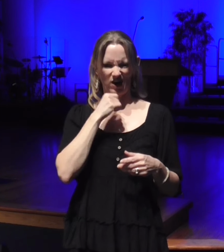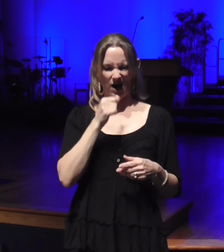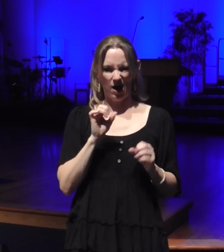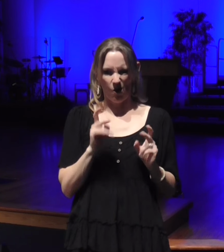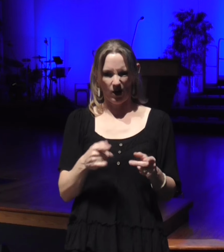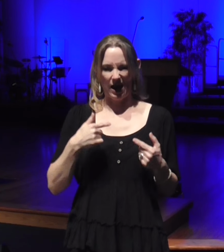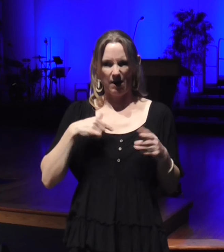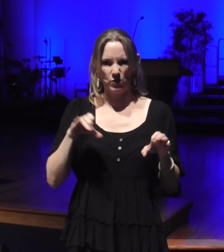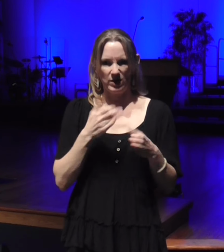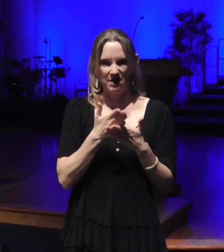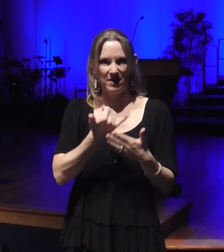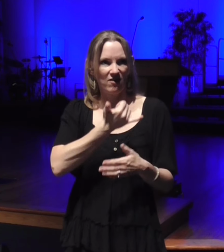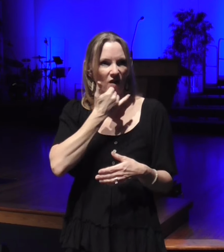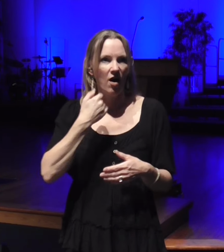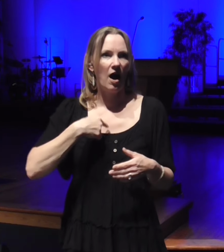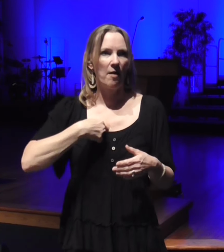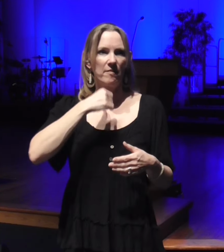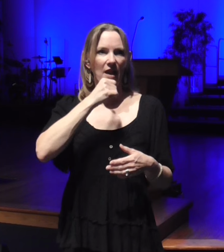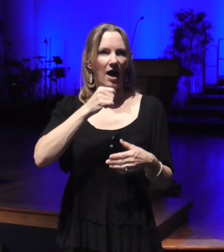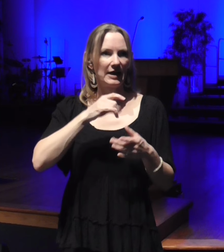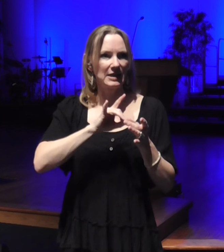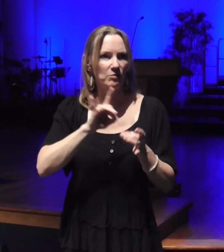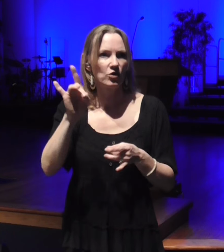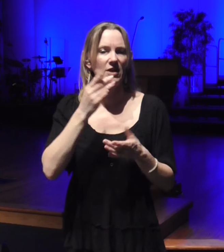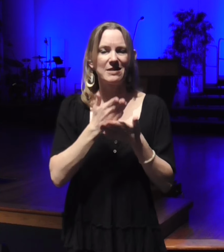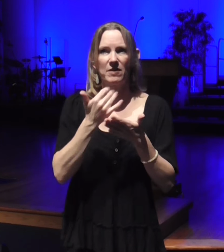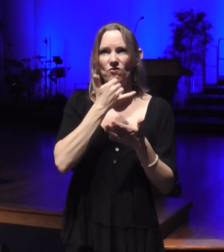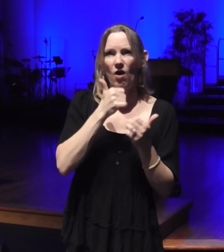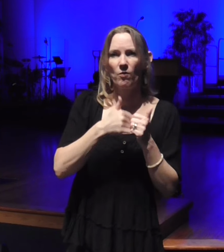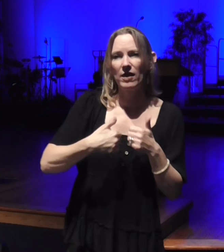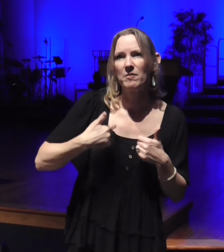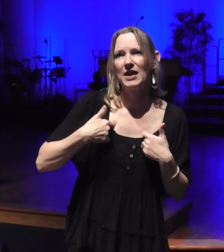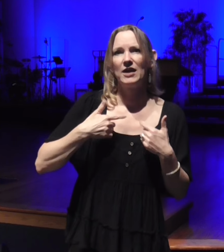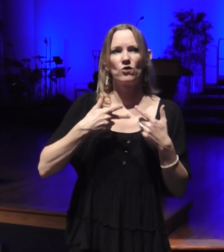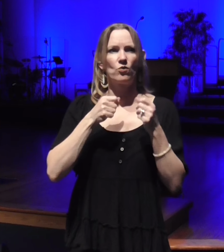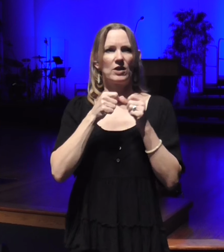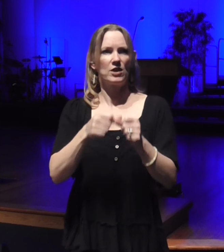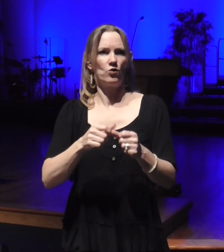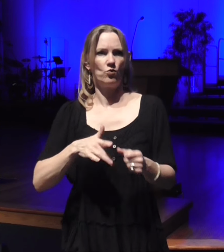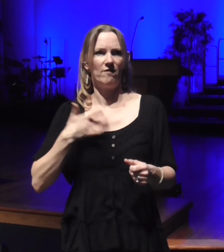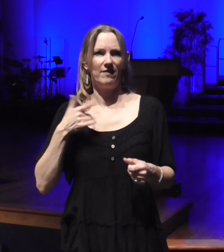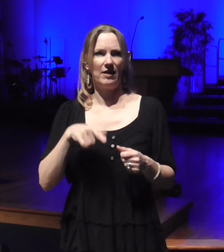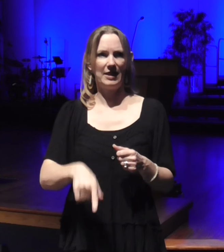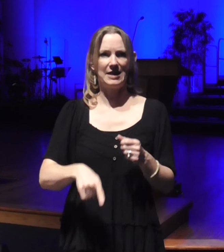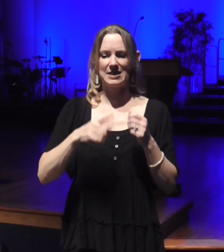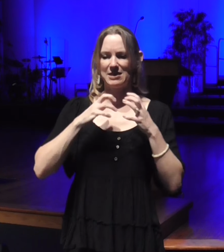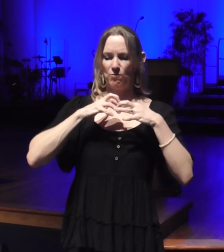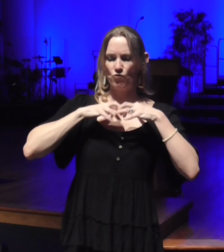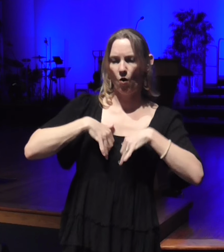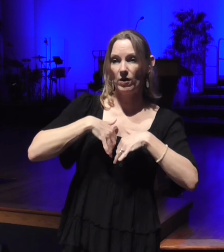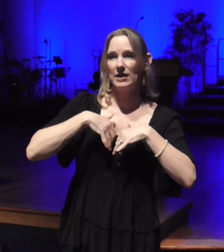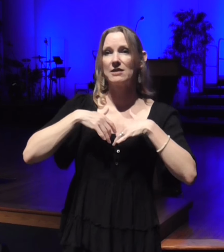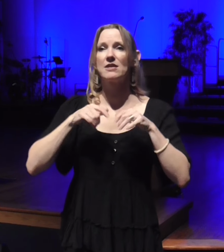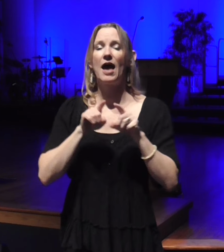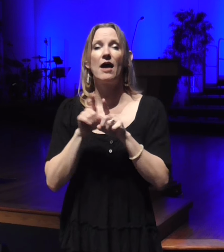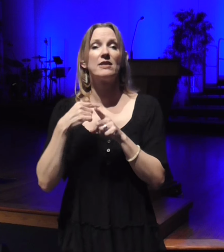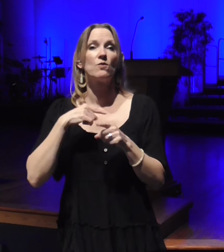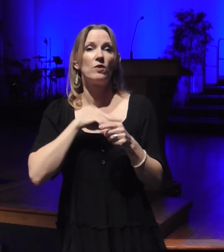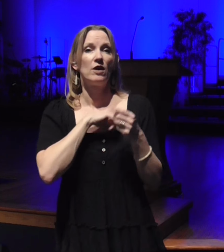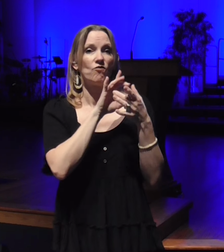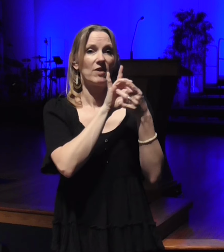something wrong, we're not so spiritual, there's something wrong with us for continuing to feel brokenness. As we